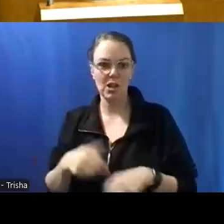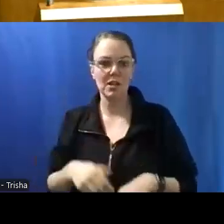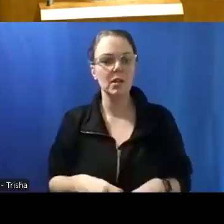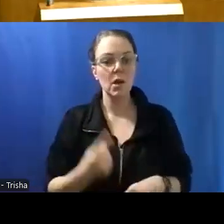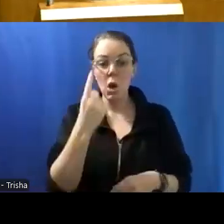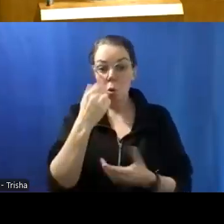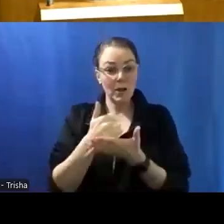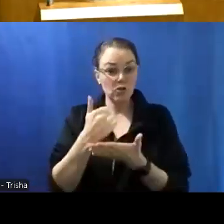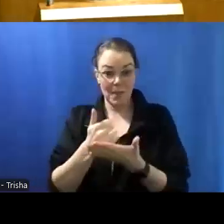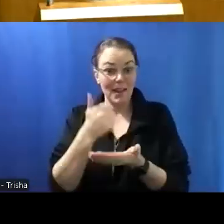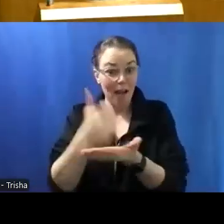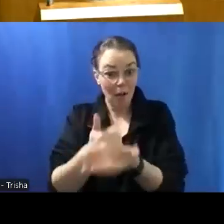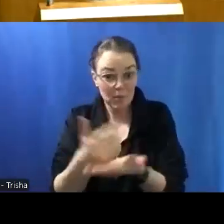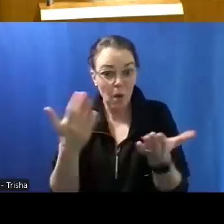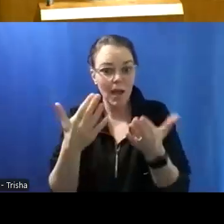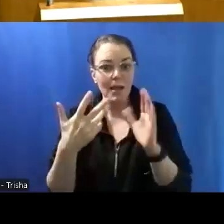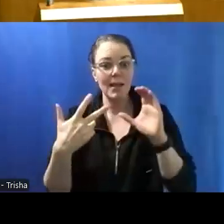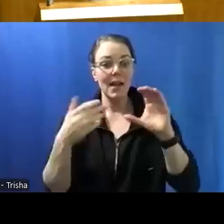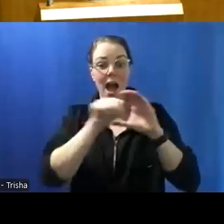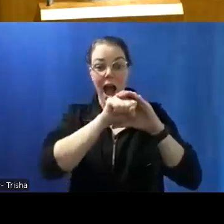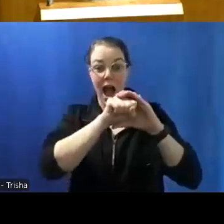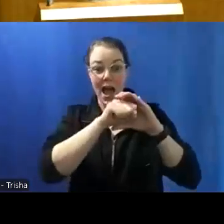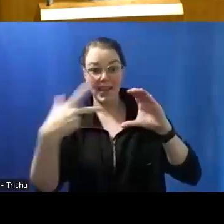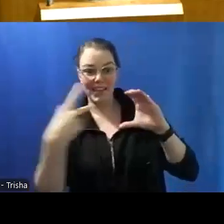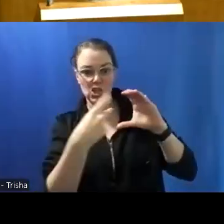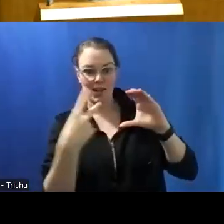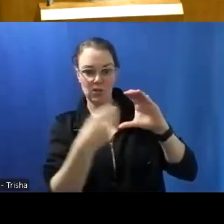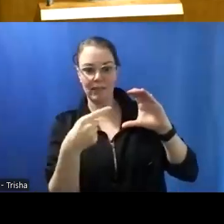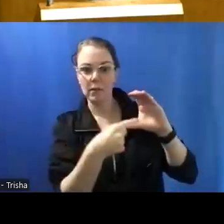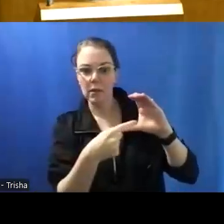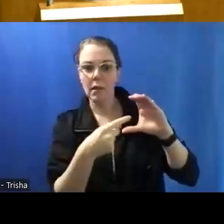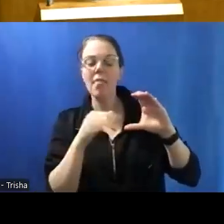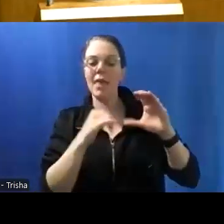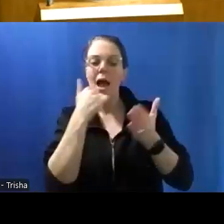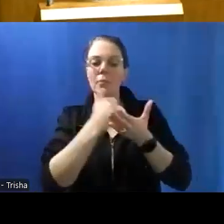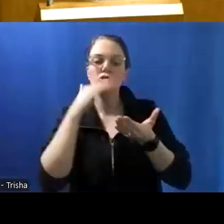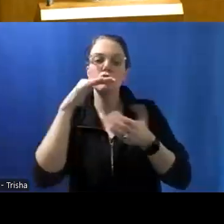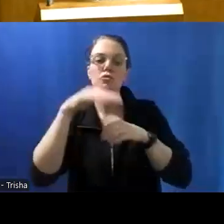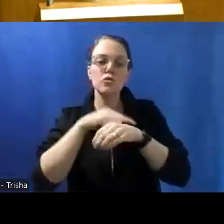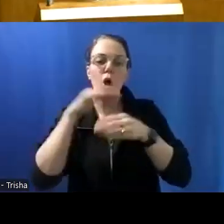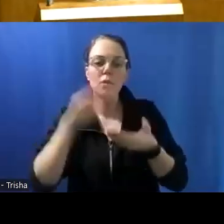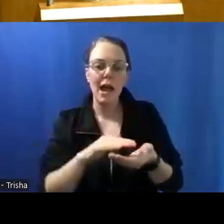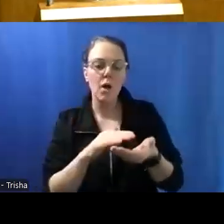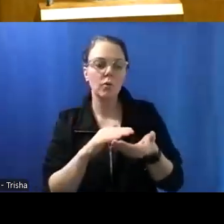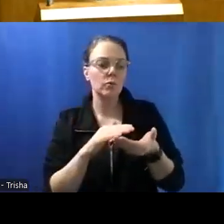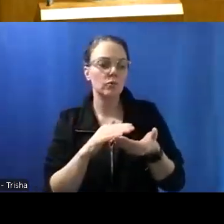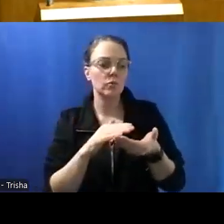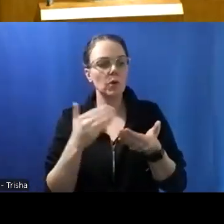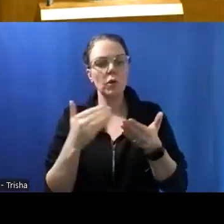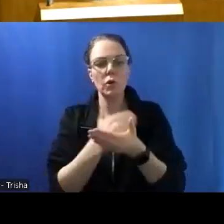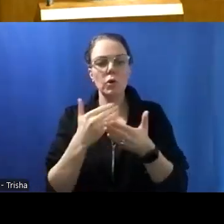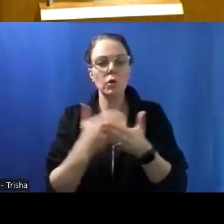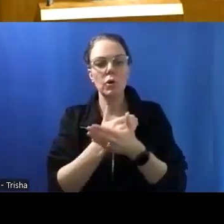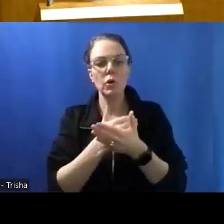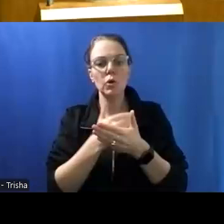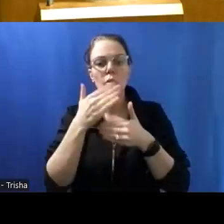to get injections into your eye of something that slows down or prevents new